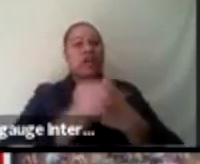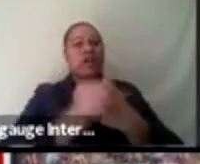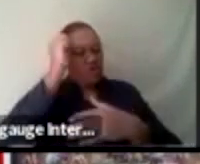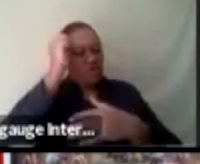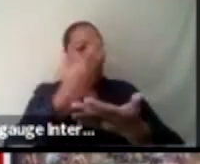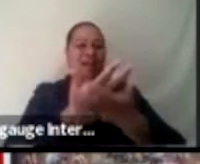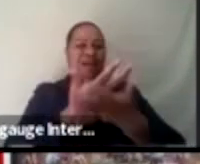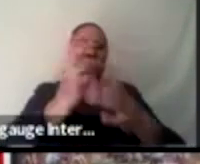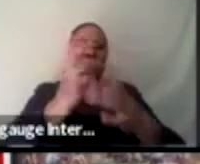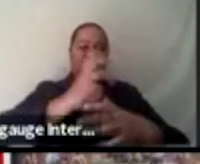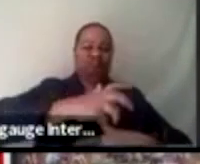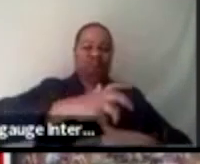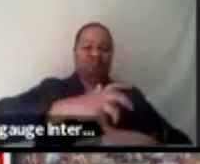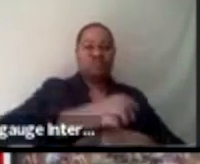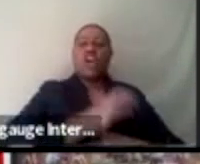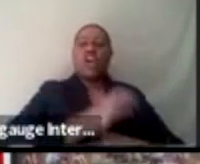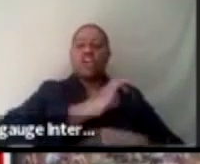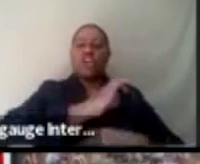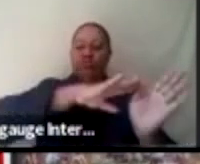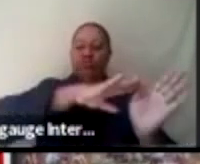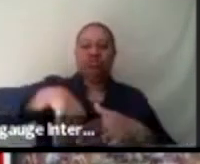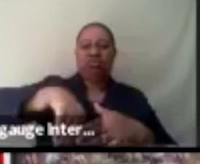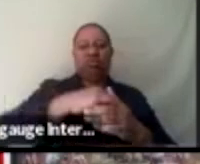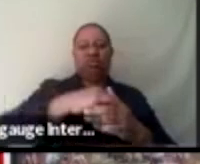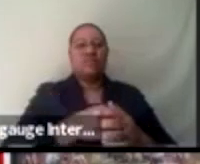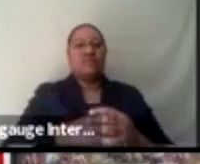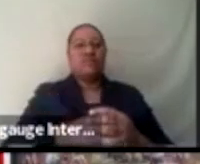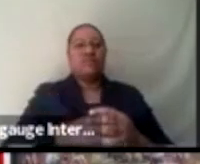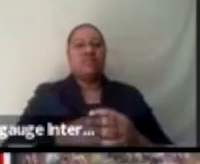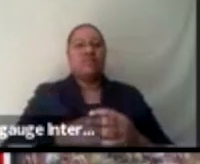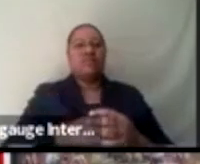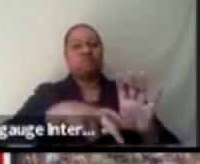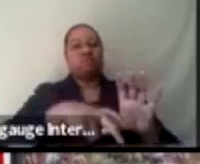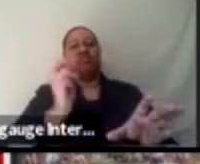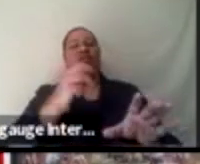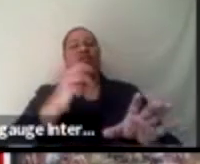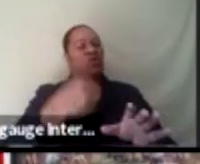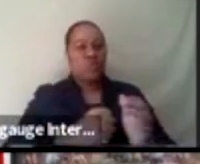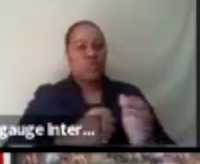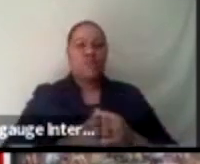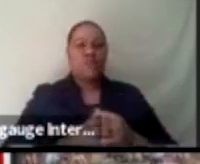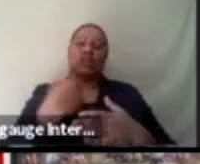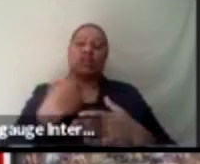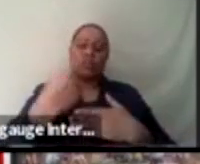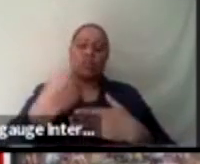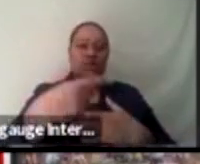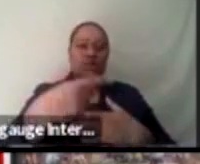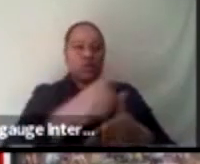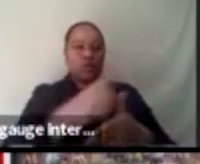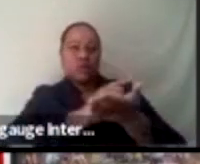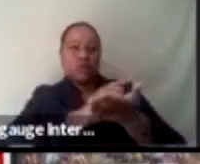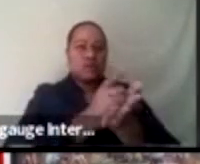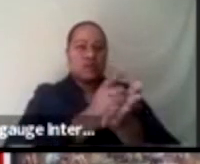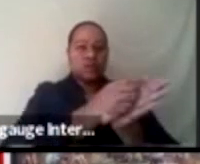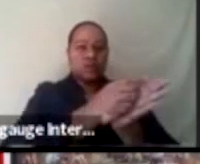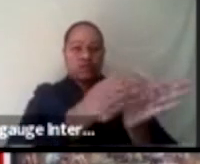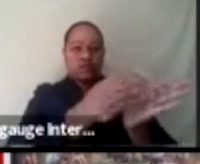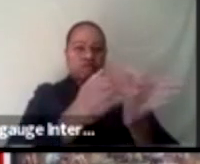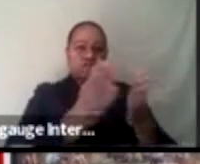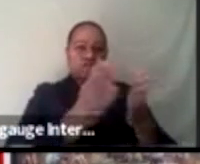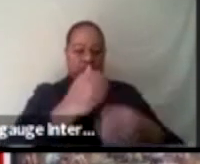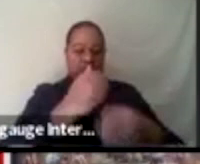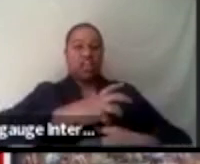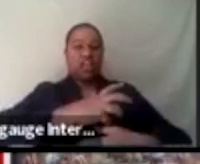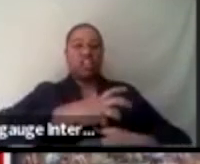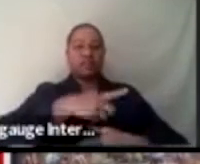Without losing sight of their North Star, they adjust for the wind, plan for changing currents,